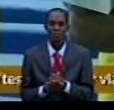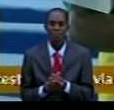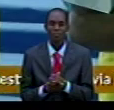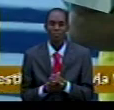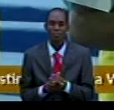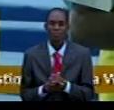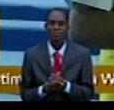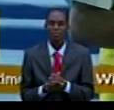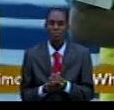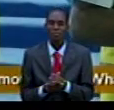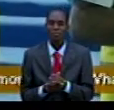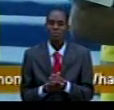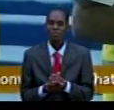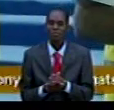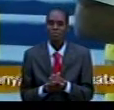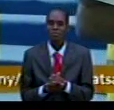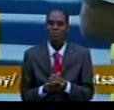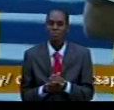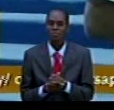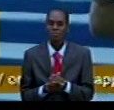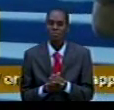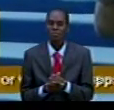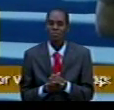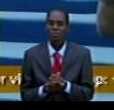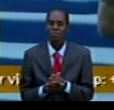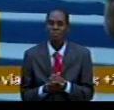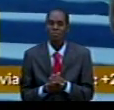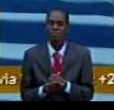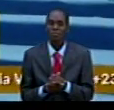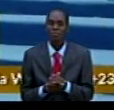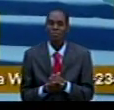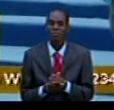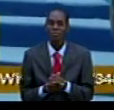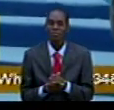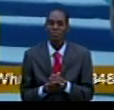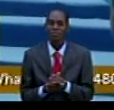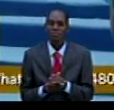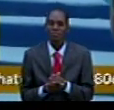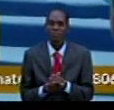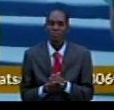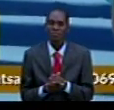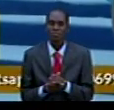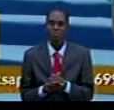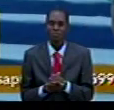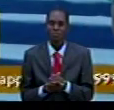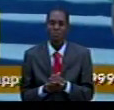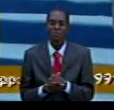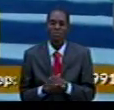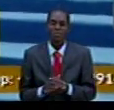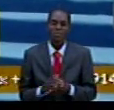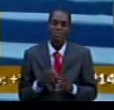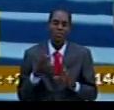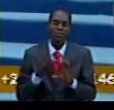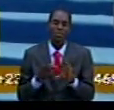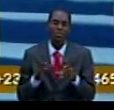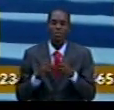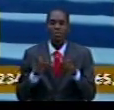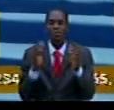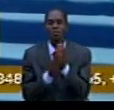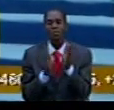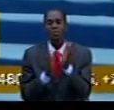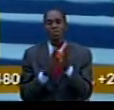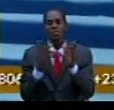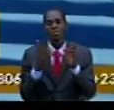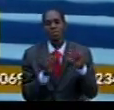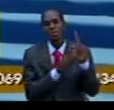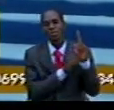di moju mo ni. Arugbo ajo sise asepe ninu aye mi e ba mi Oluwa logo